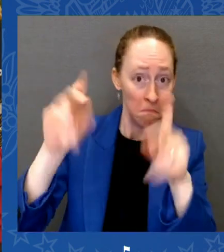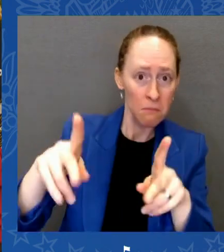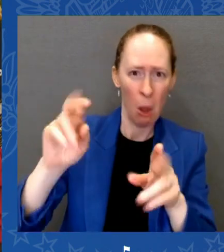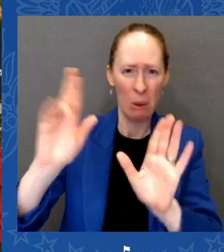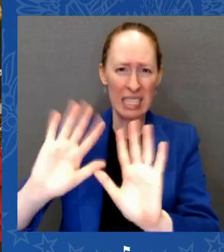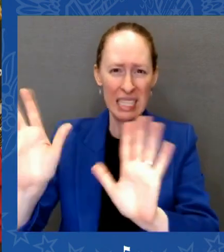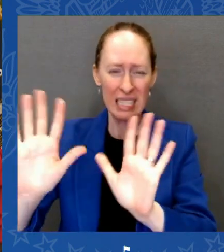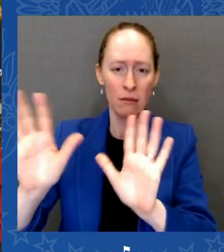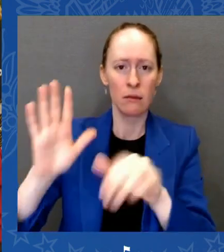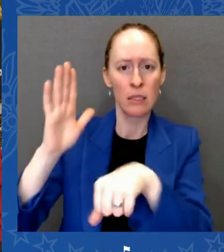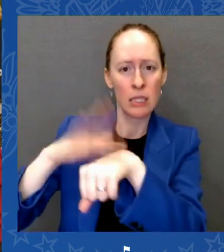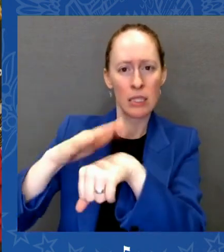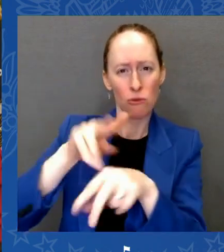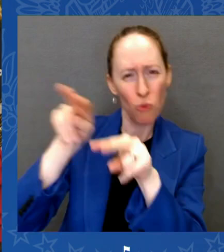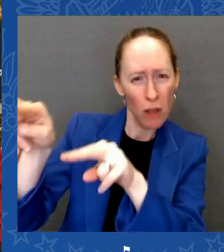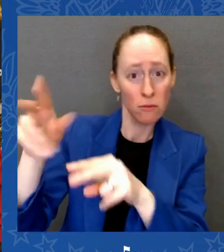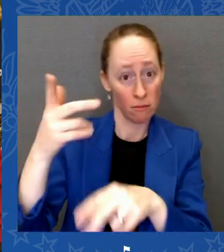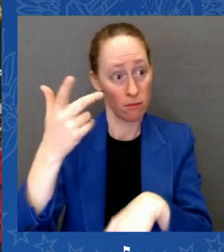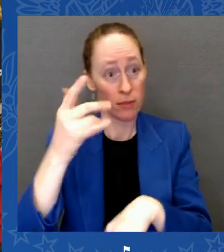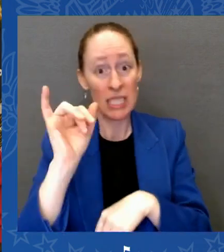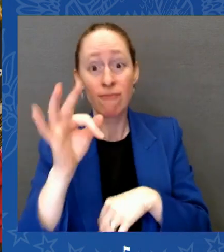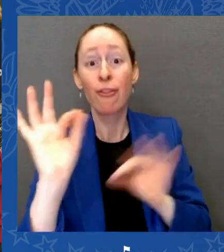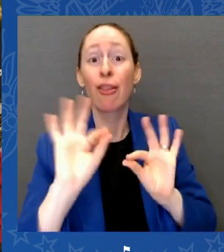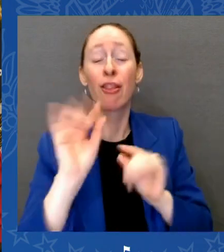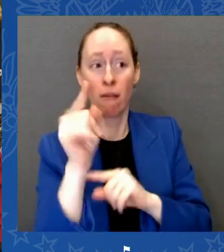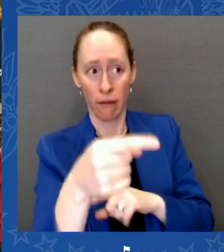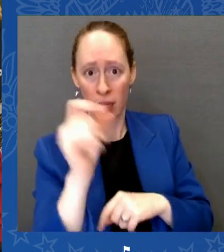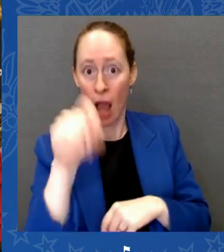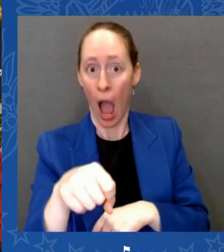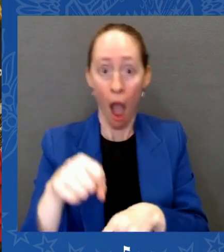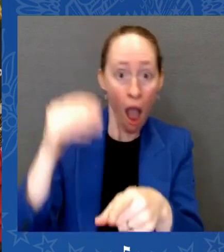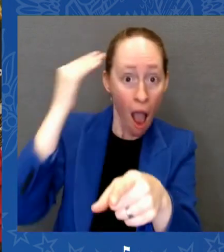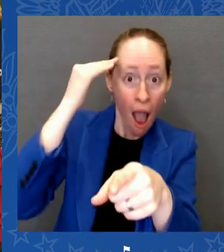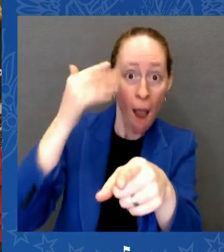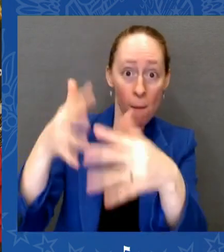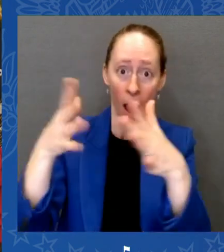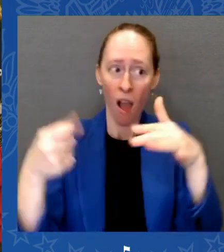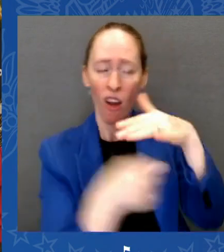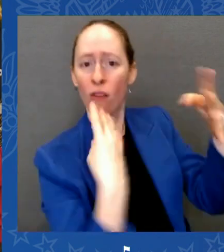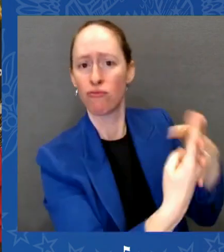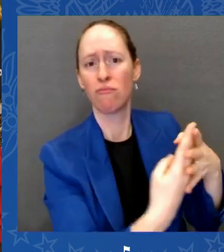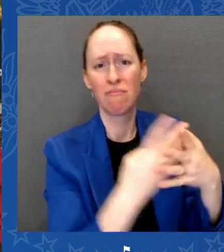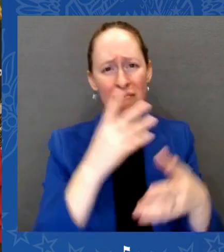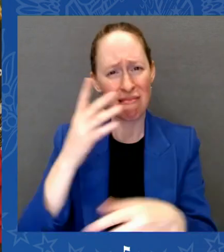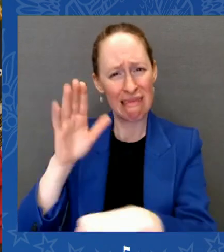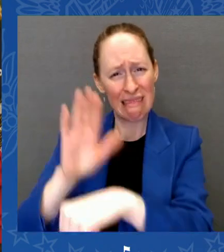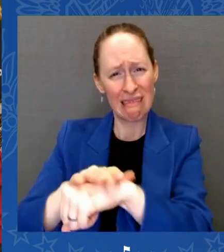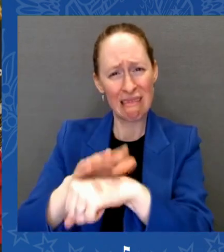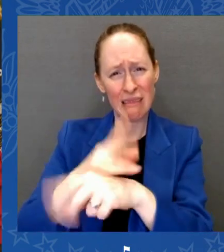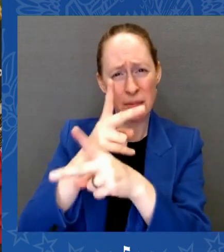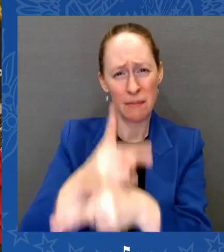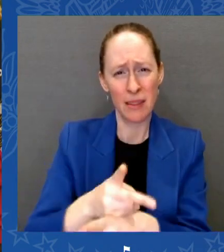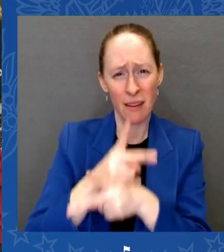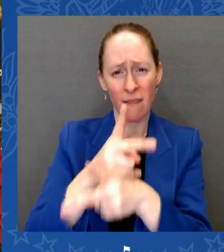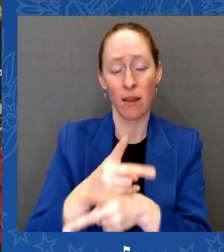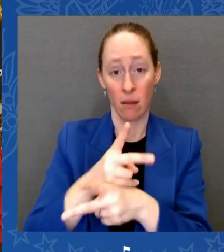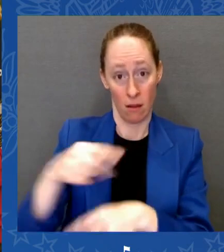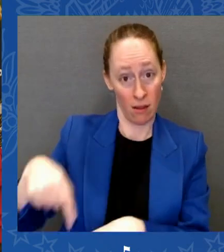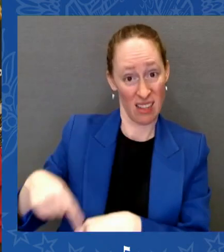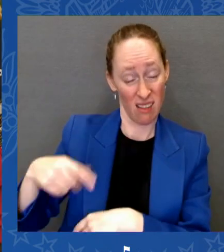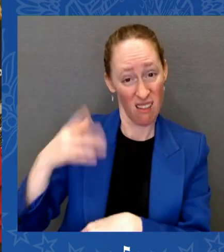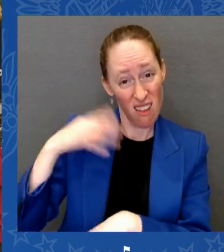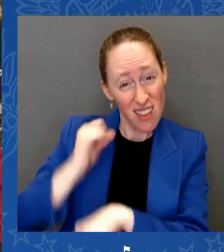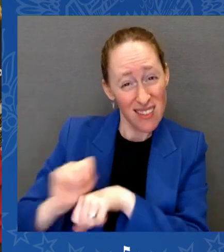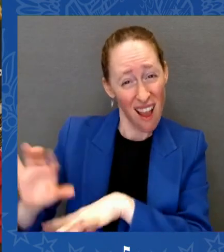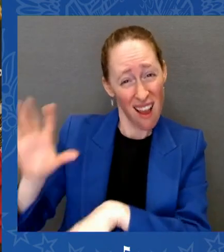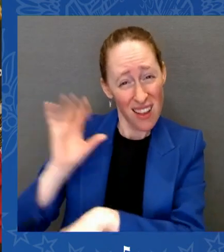it, this work is not easy. Negotiations are always difficult. There are never any guarantees. But it's my job as President of the